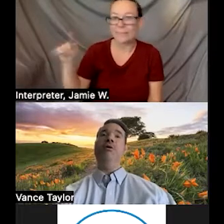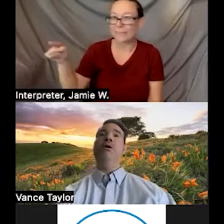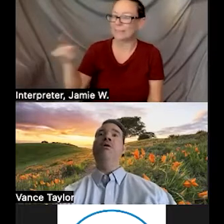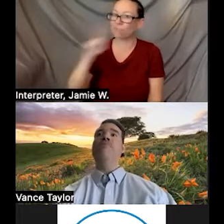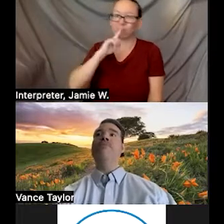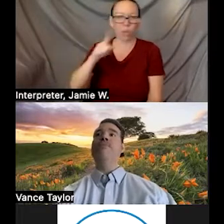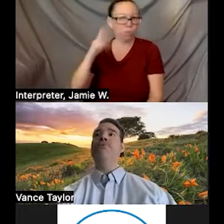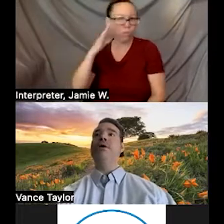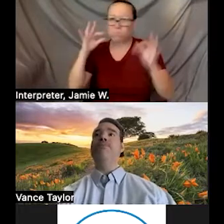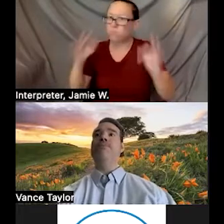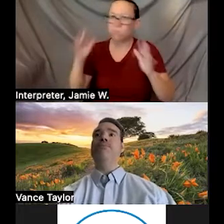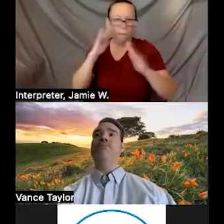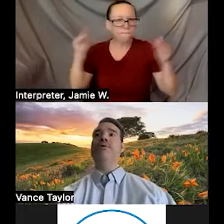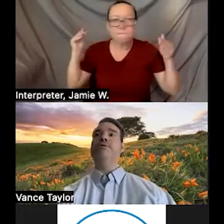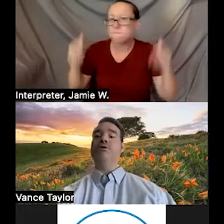determined.